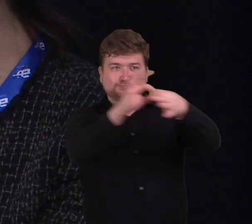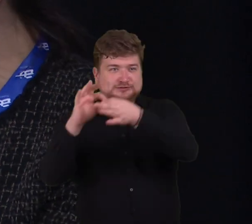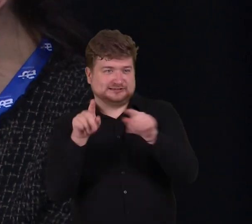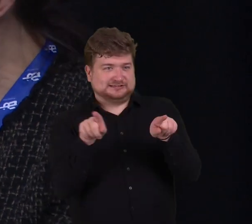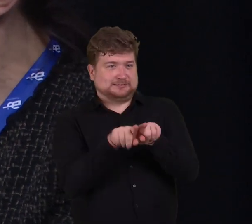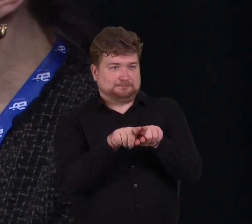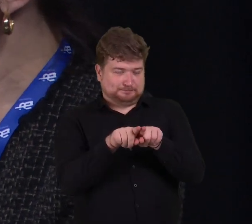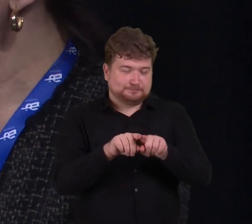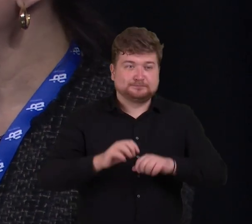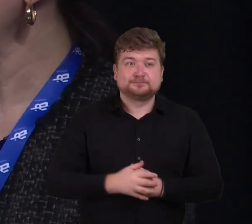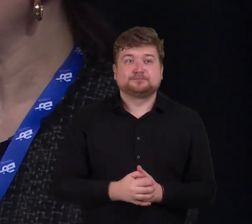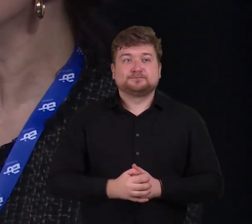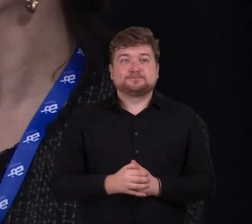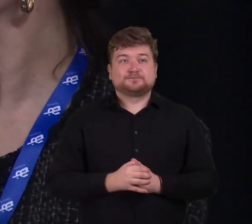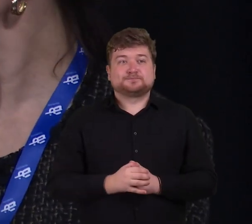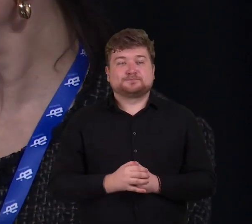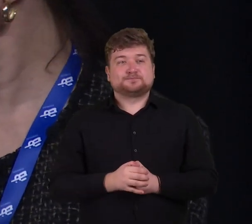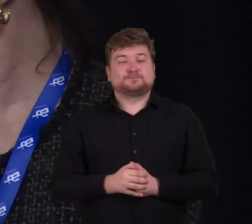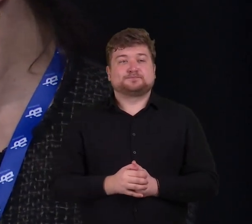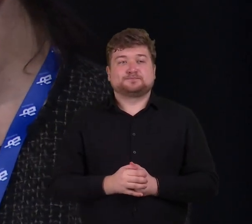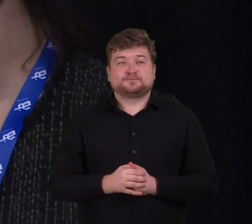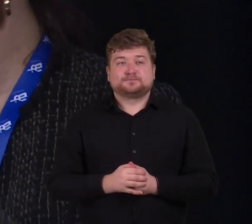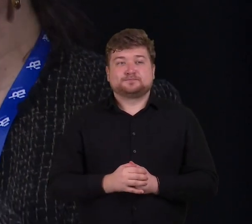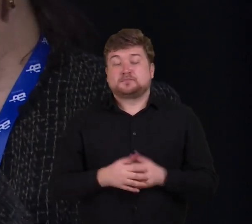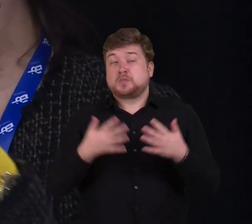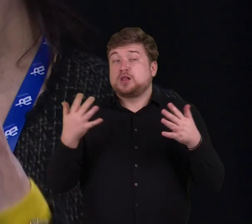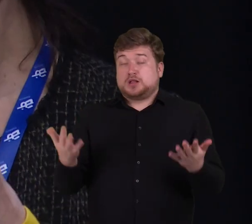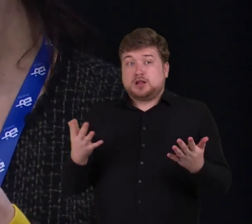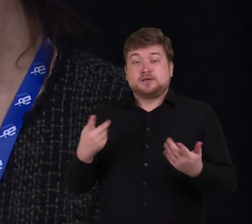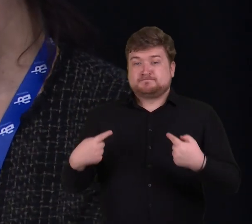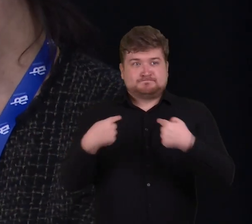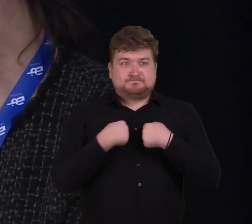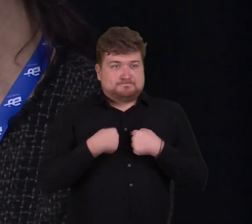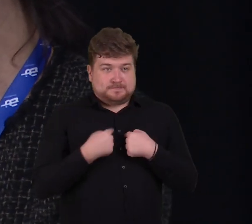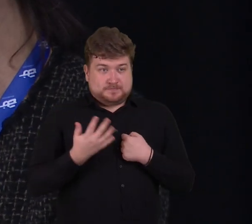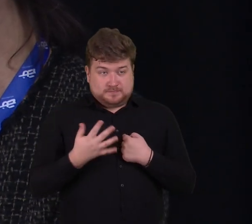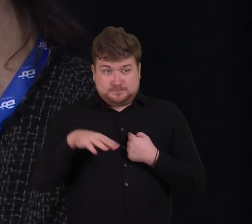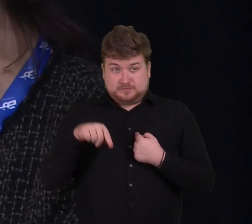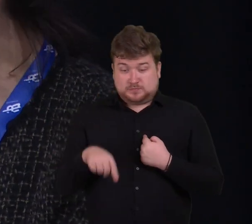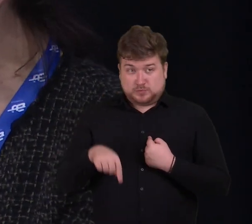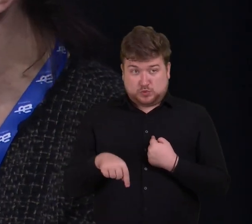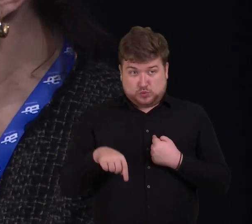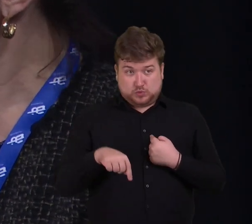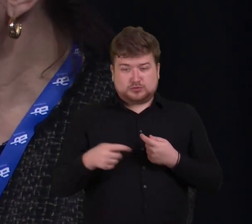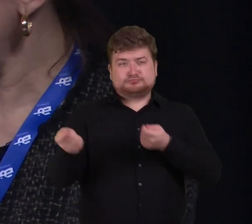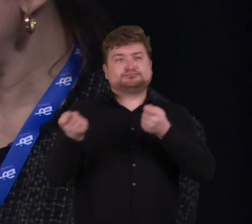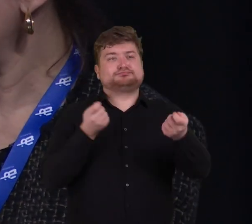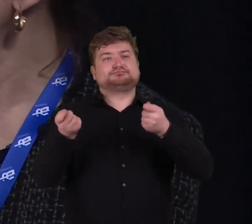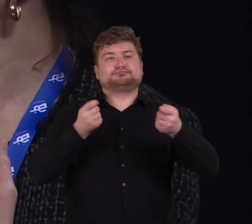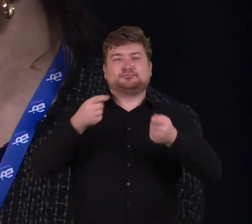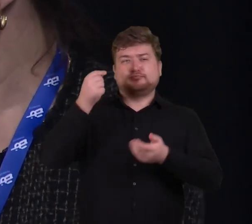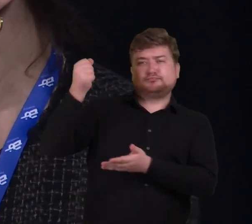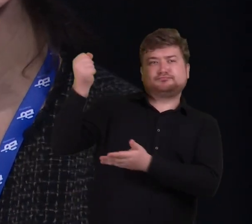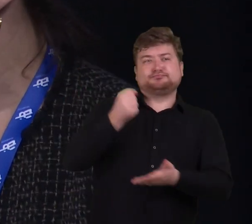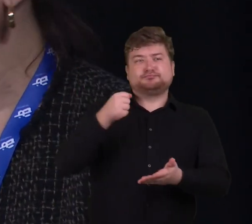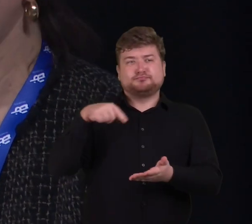coordinate the respect of the partnership agreement, which is the framework of this European cohesion